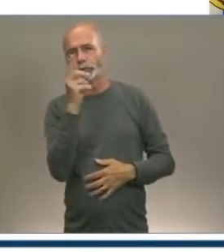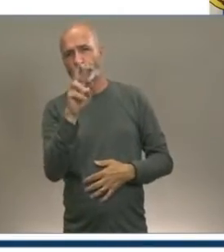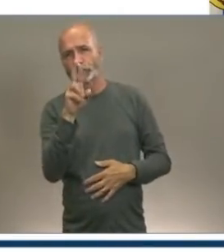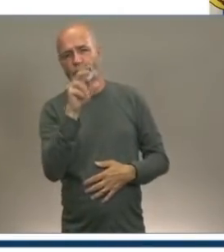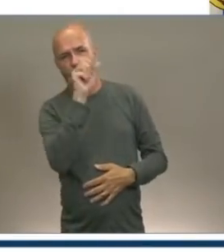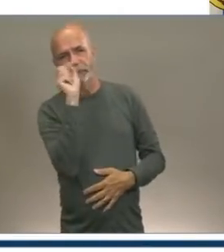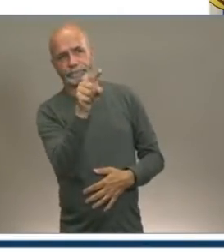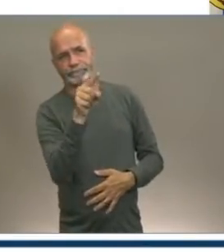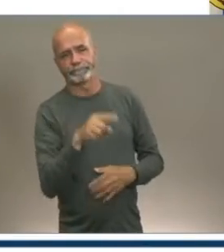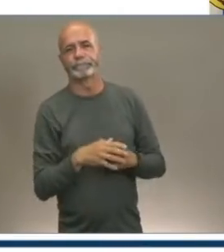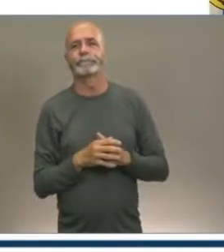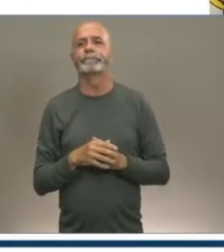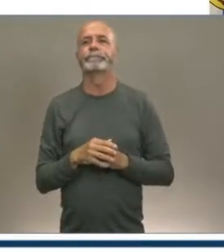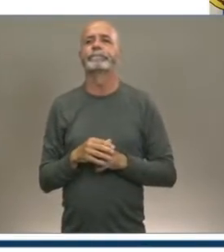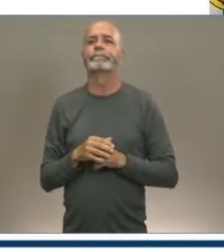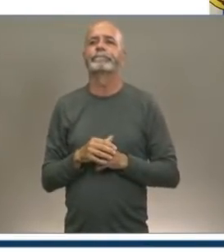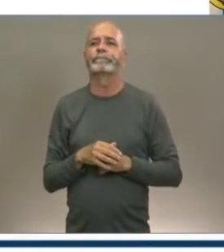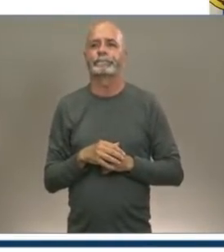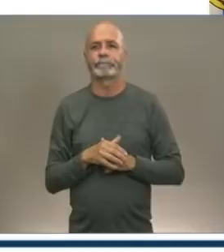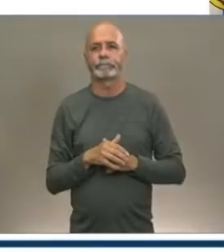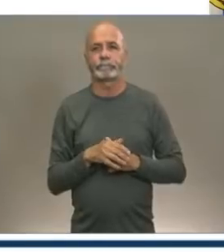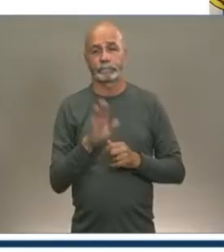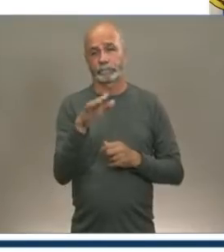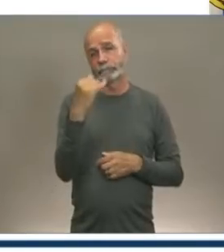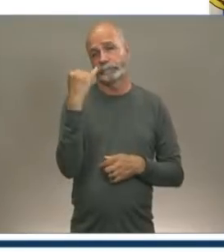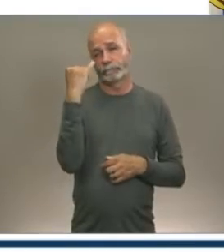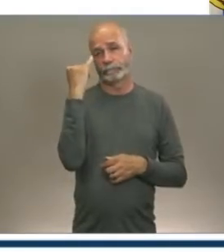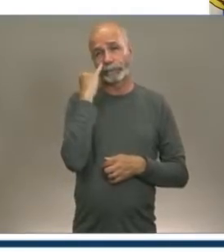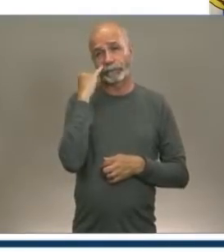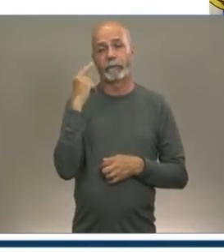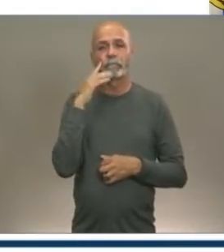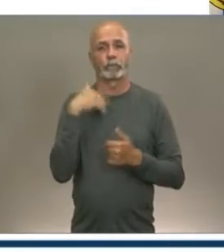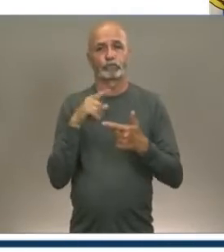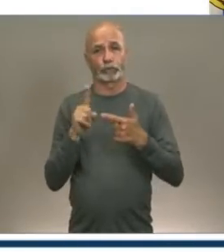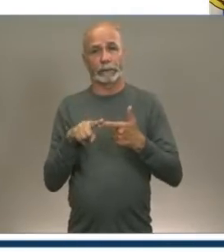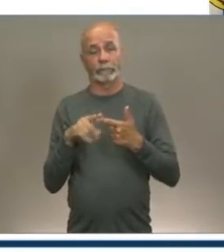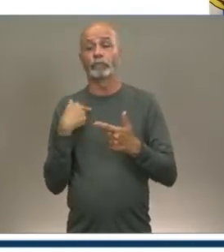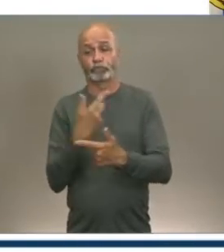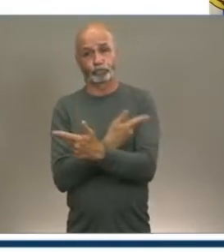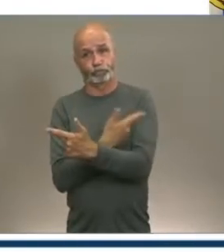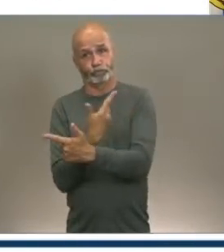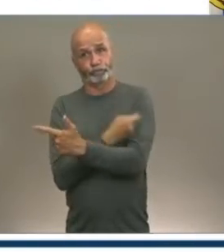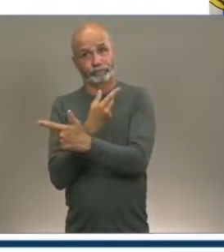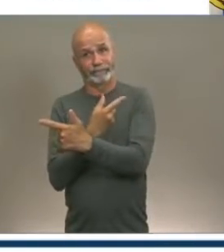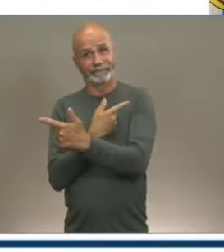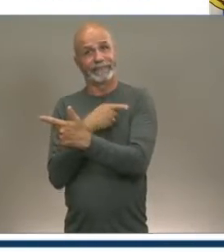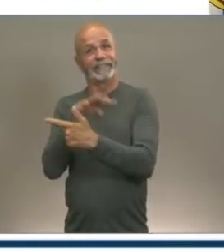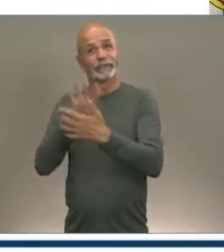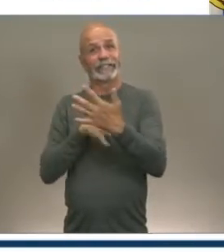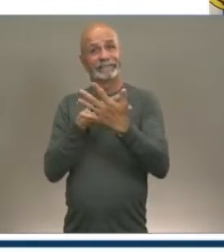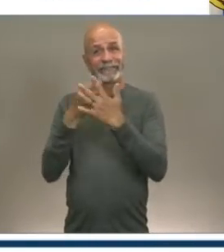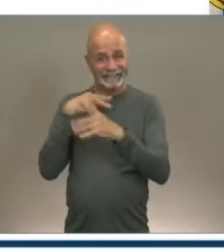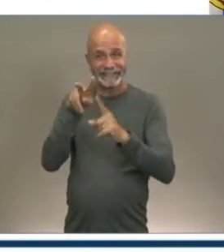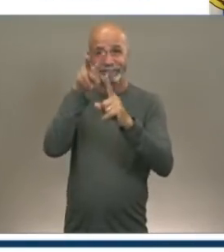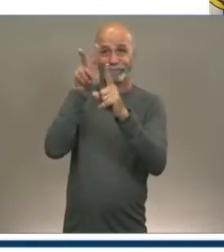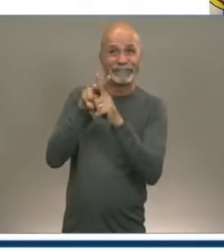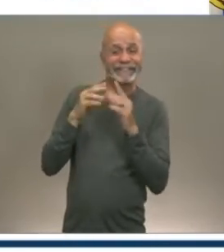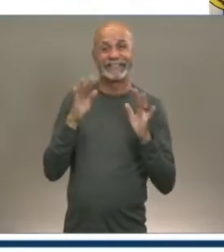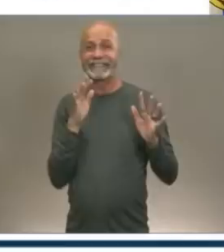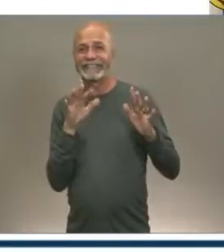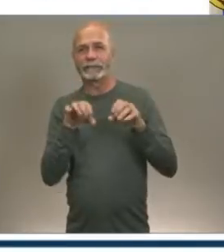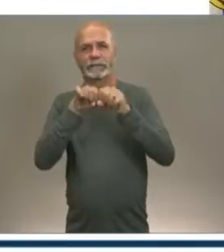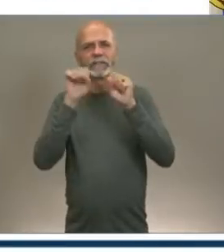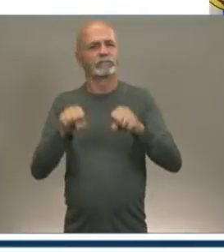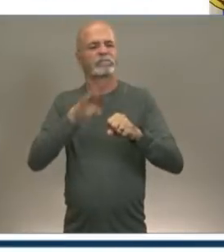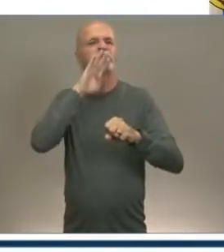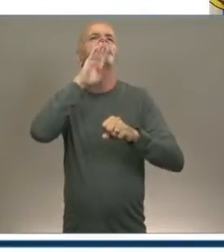would you tell people who want to reschedule their second doses but are having issues with the system and